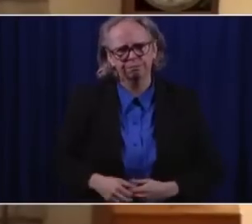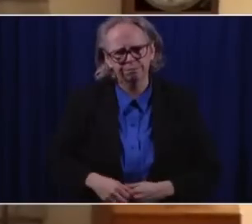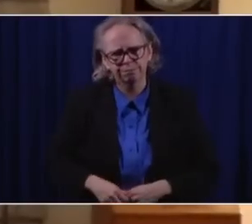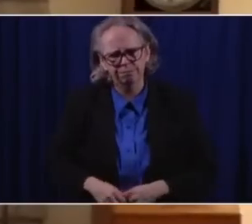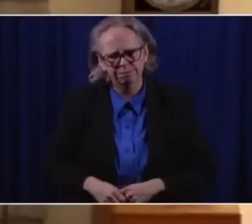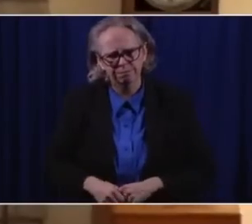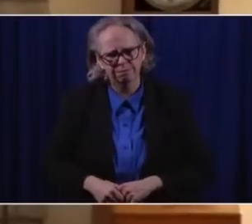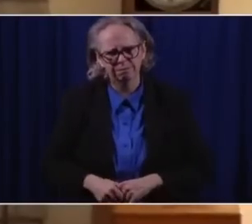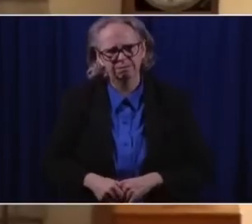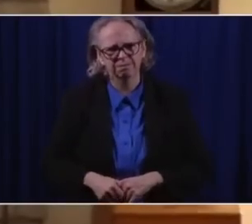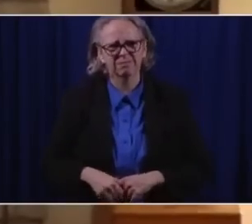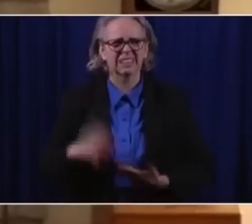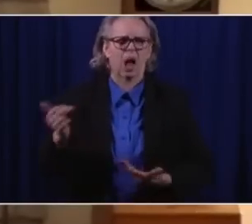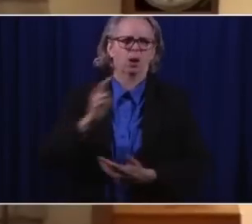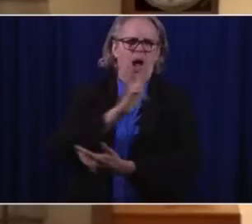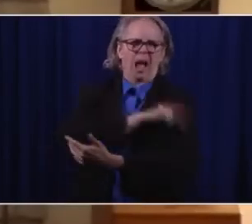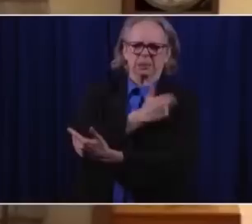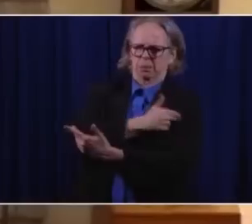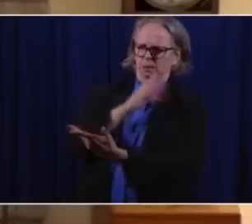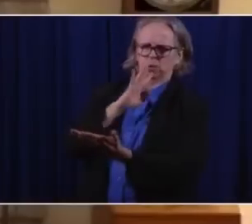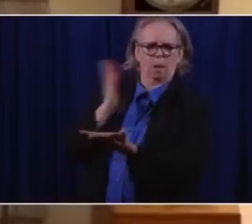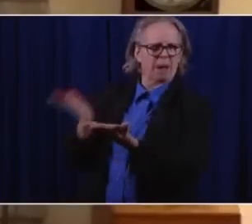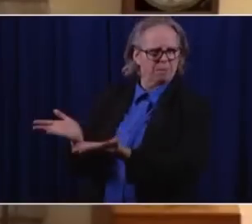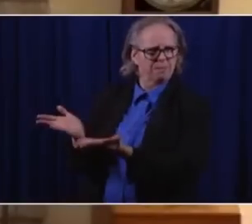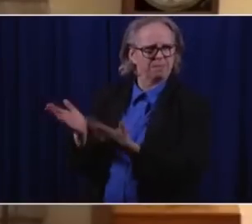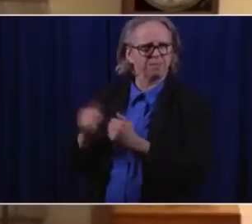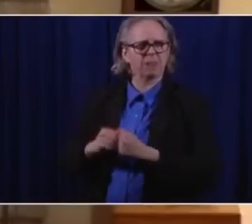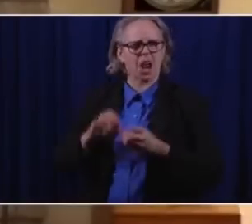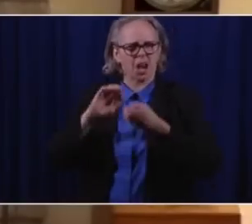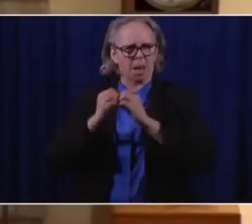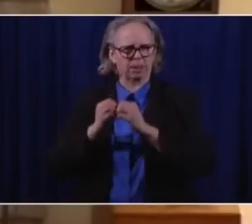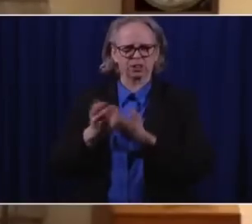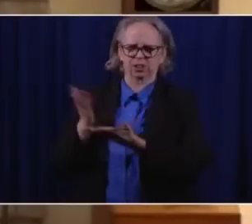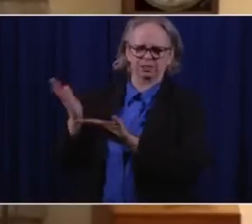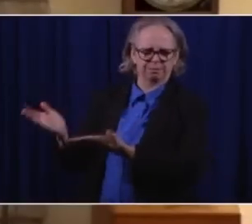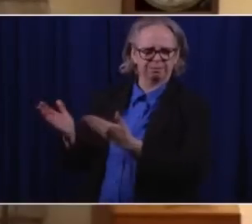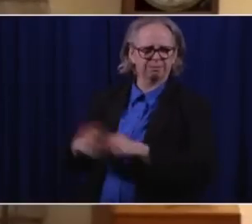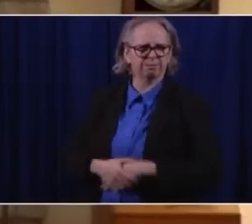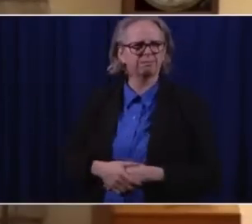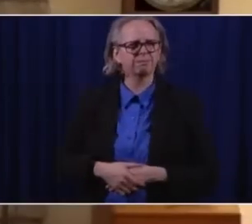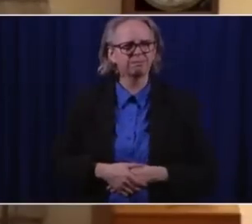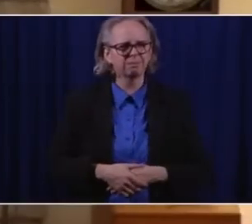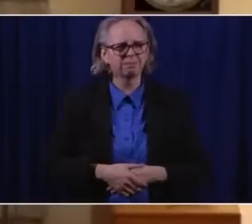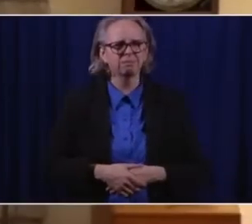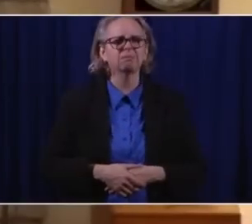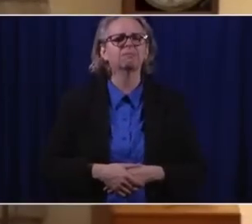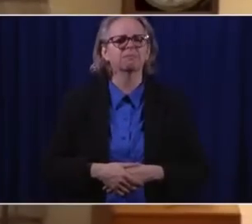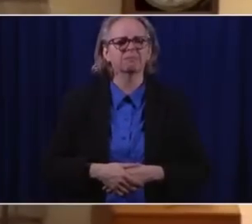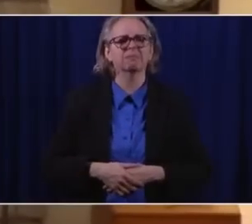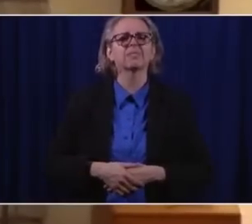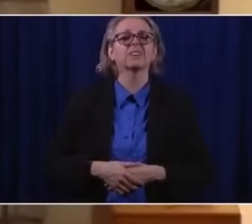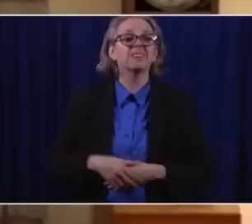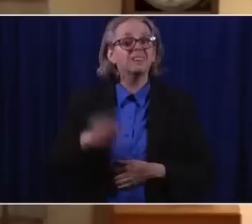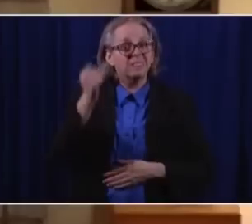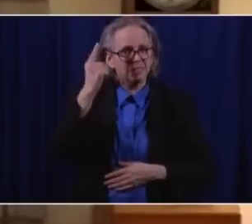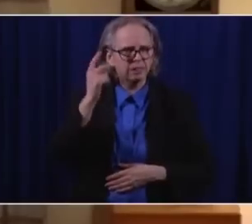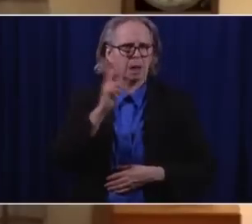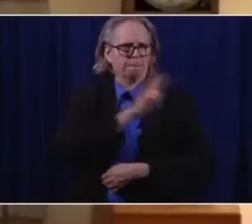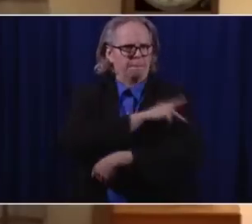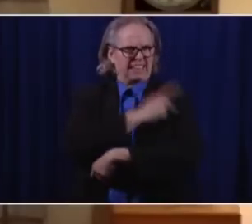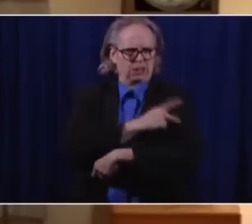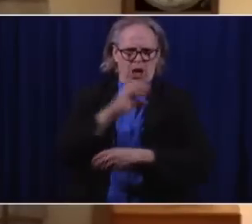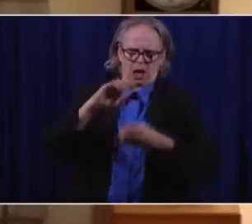In addition to tracking the number of emergency department visits related to COVID-19, we also monitor the number of patients who are treated in